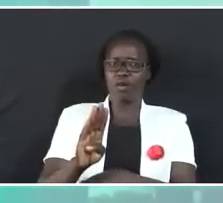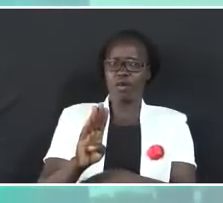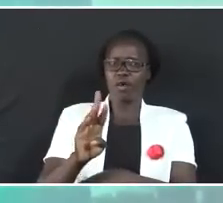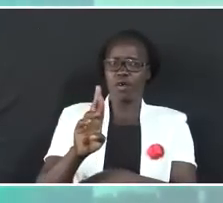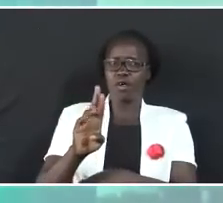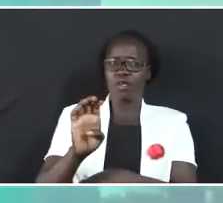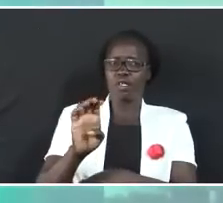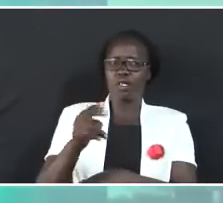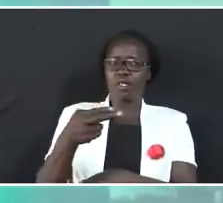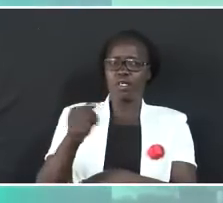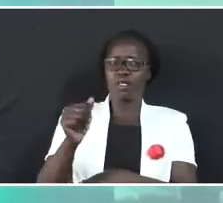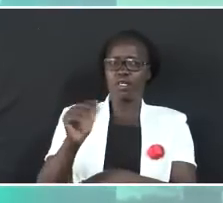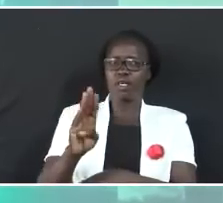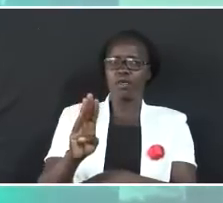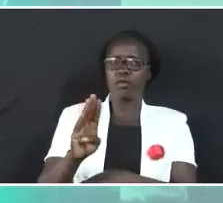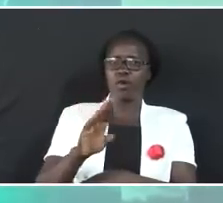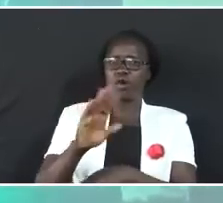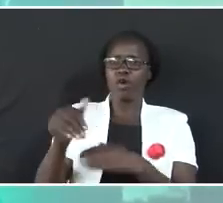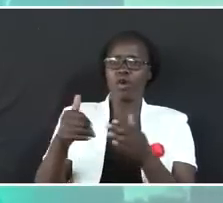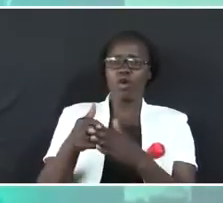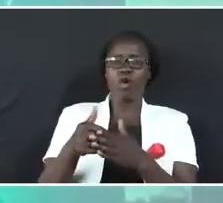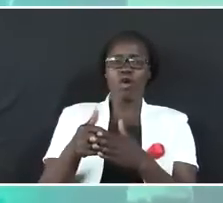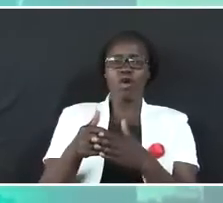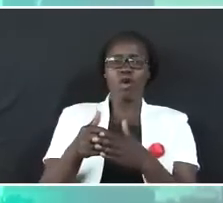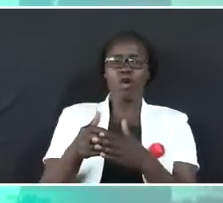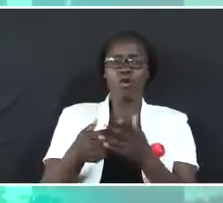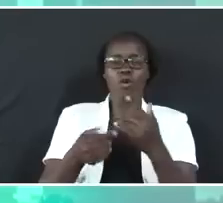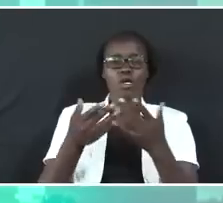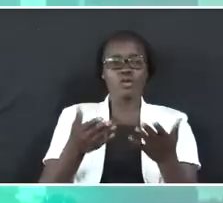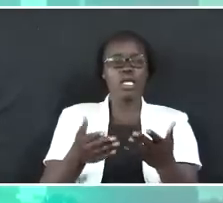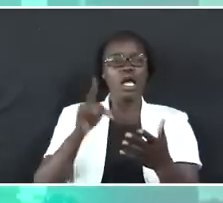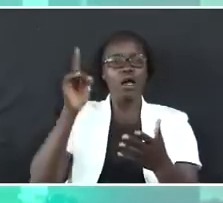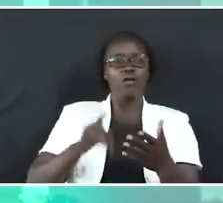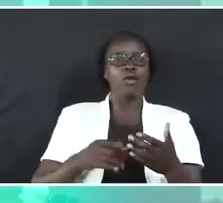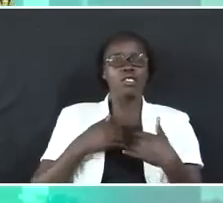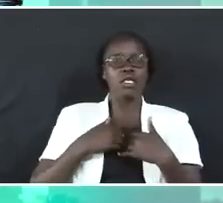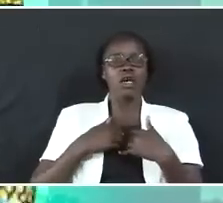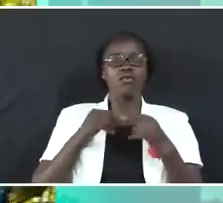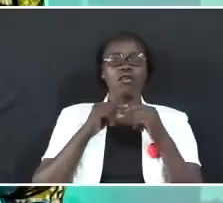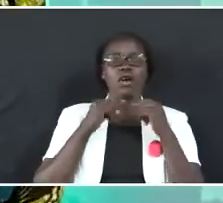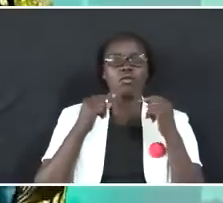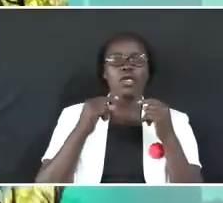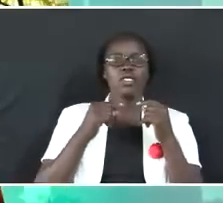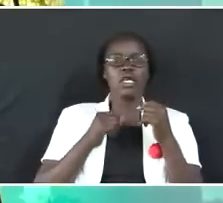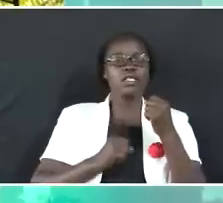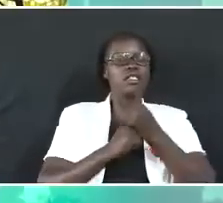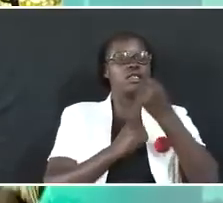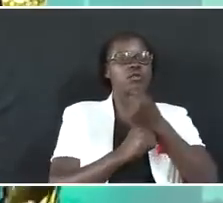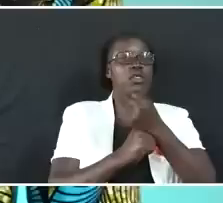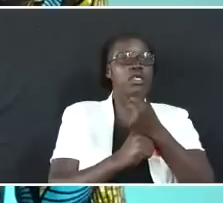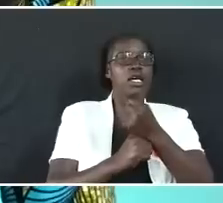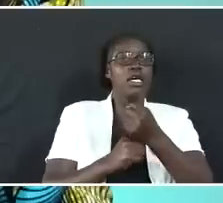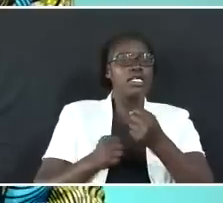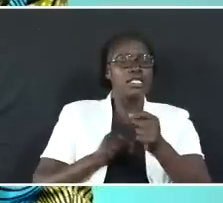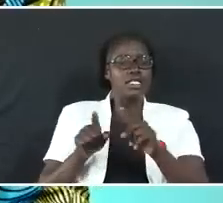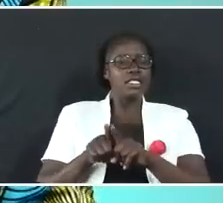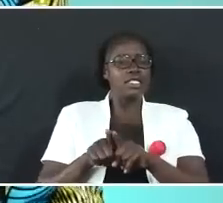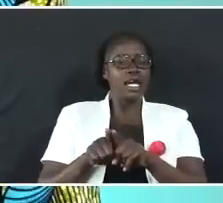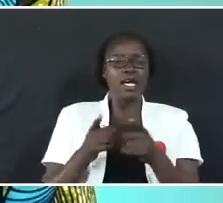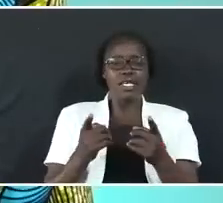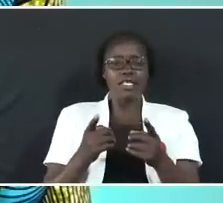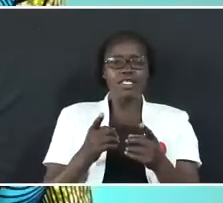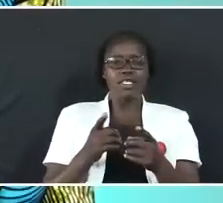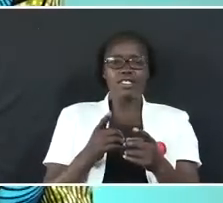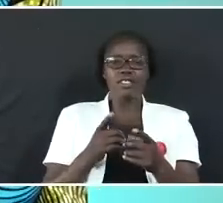everyone who comes here must have a pastor that supports. So quickly my sister-in-law thought, I have a